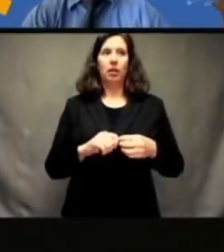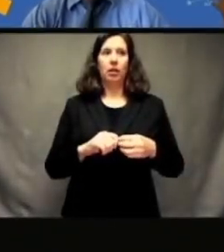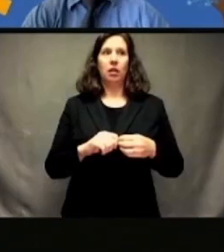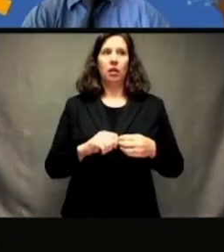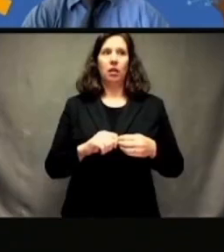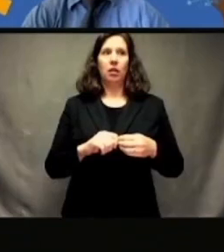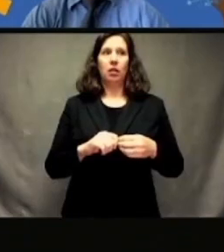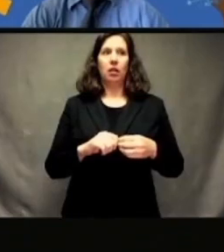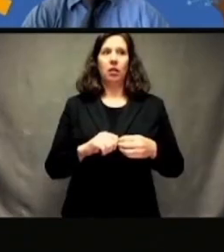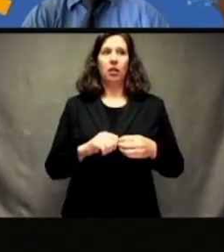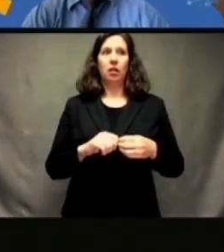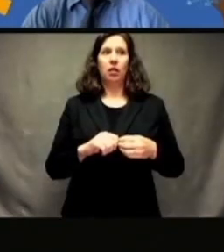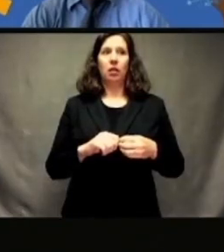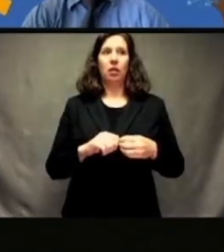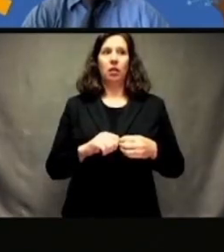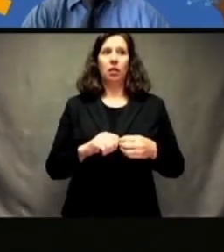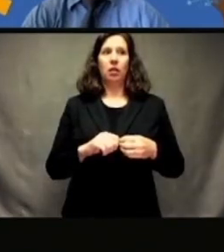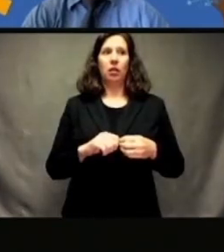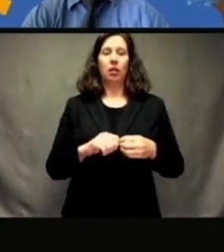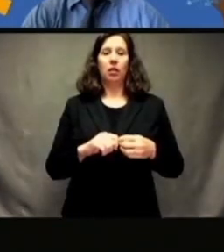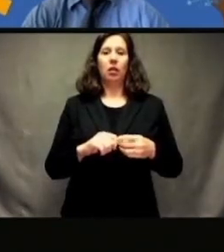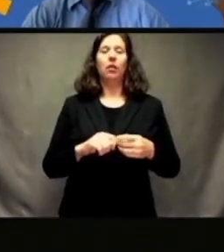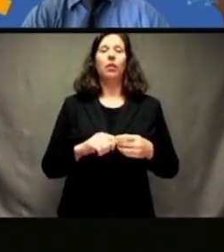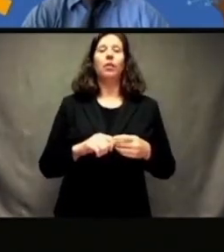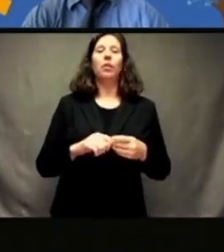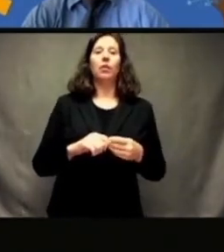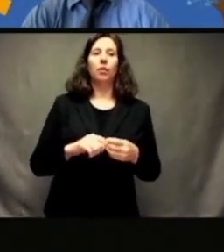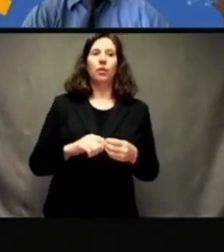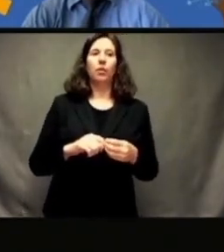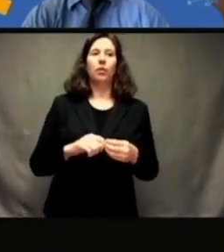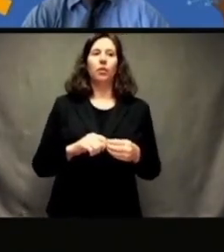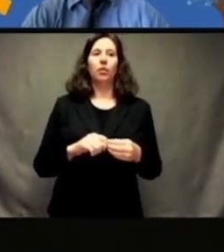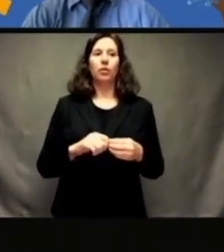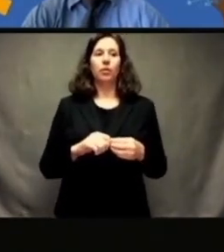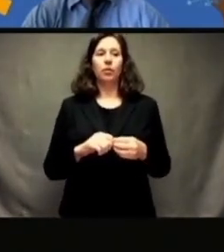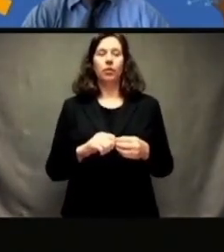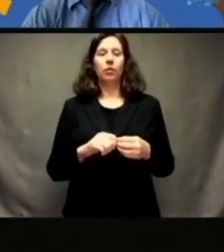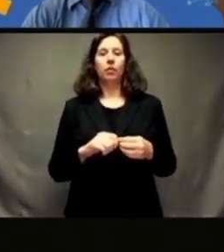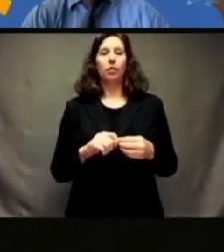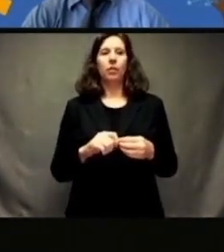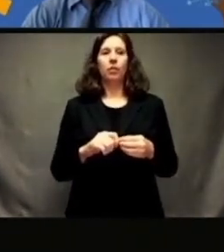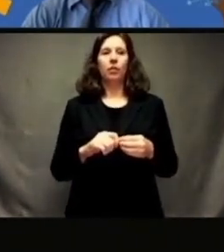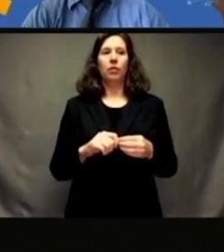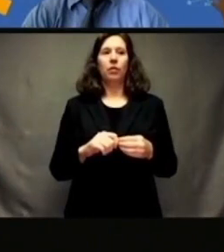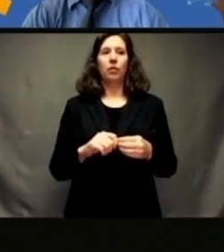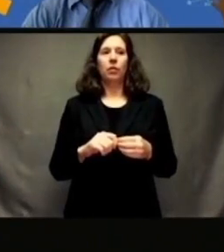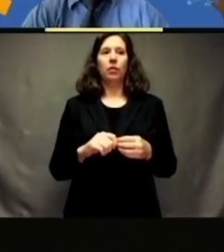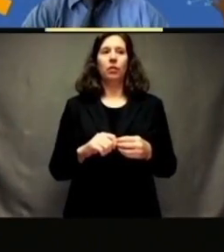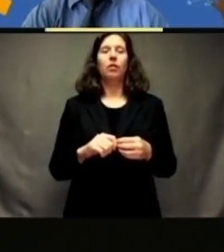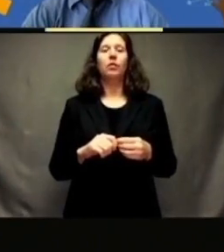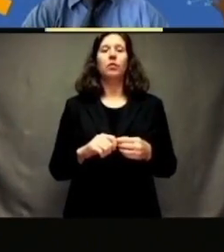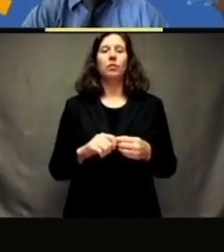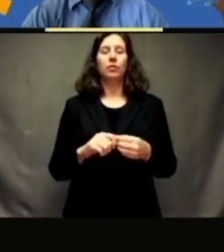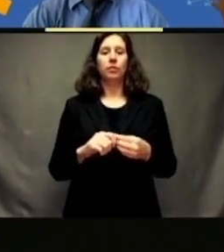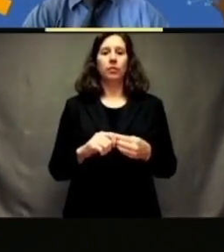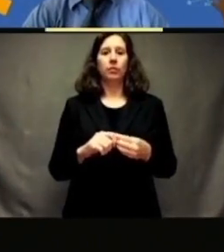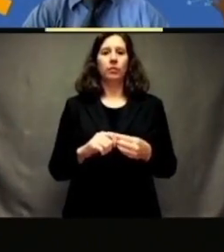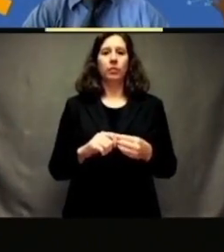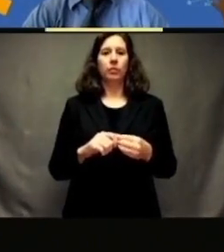You know, it always happens. You try it several times and then at the event it doesn't work. So this is what you're going